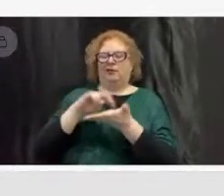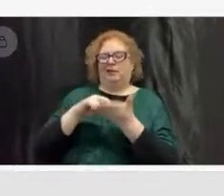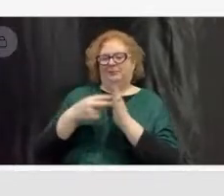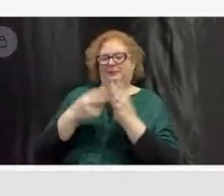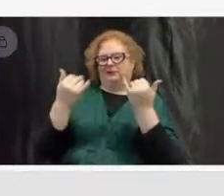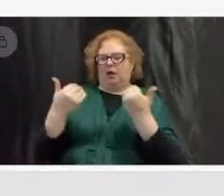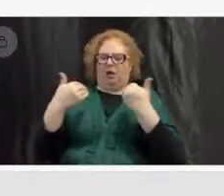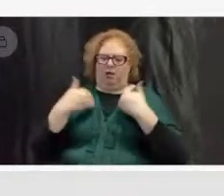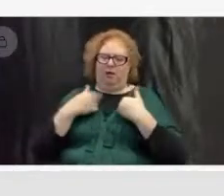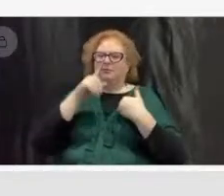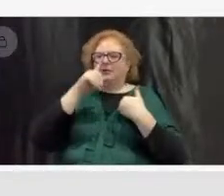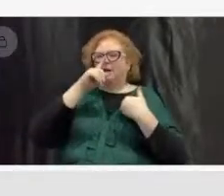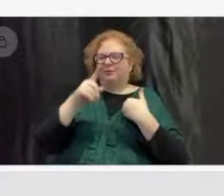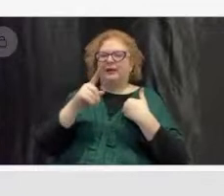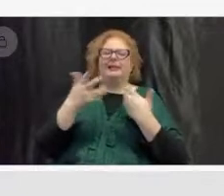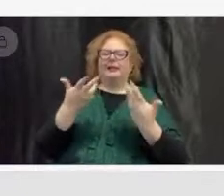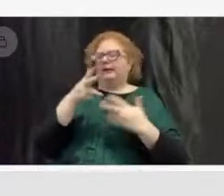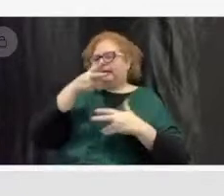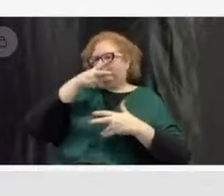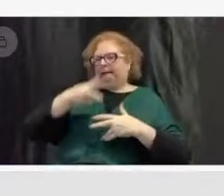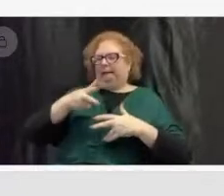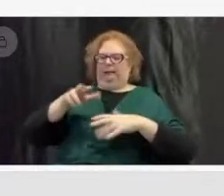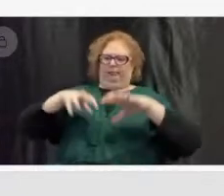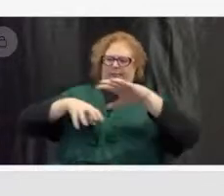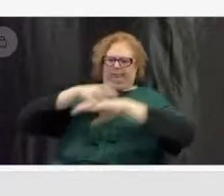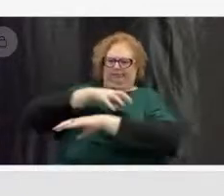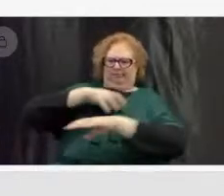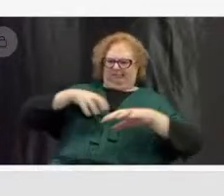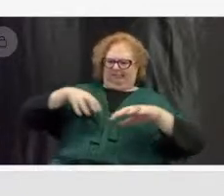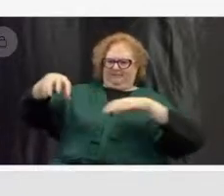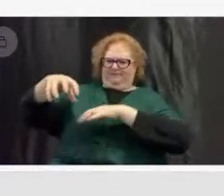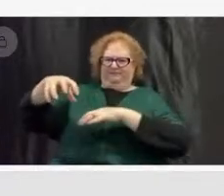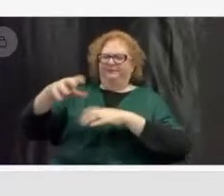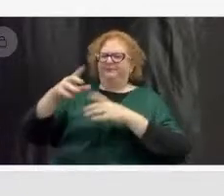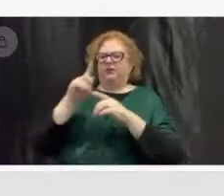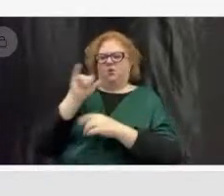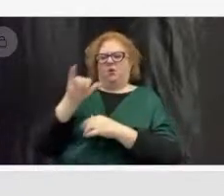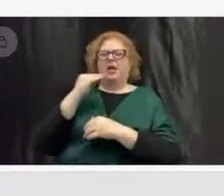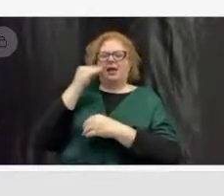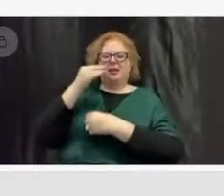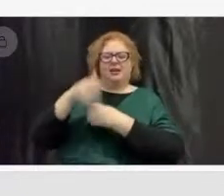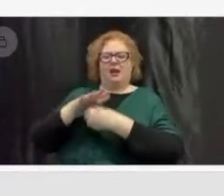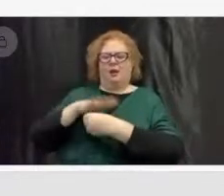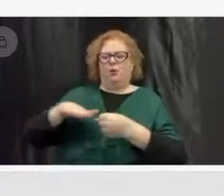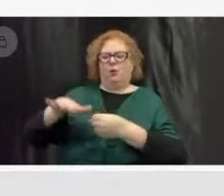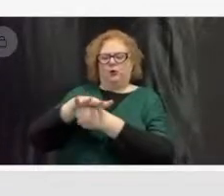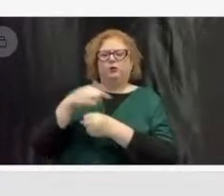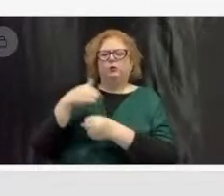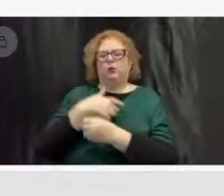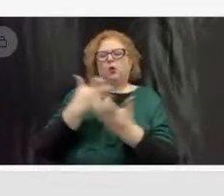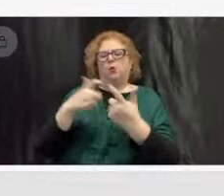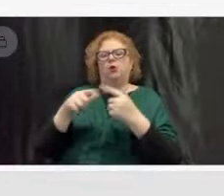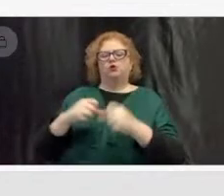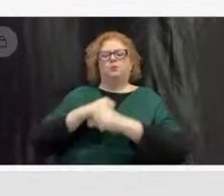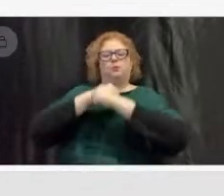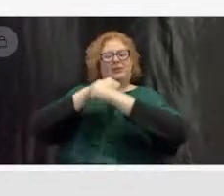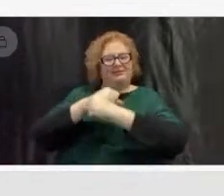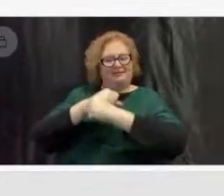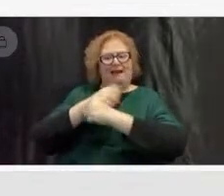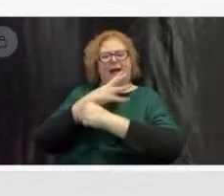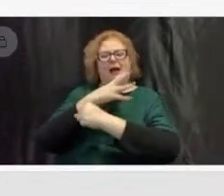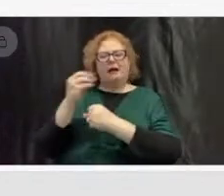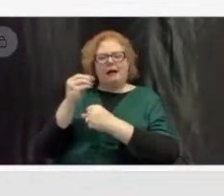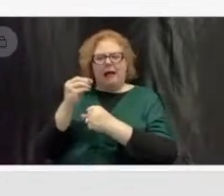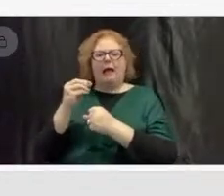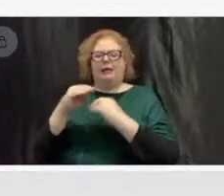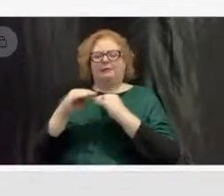into single-family residential neighborhoods. One of the prime purposes of the land use plan is to protect and stabilize existing neighborhoods.